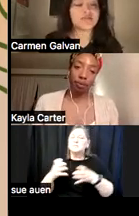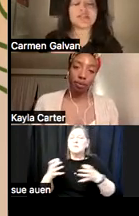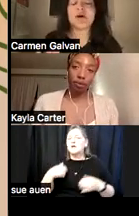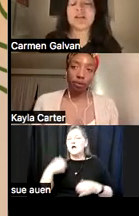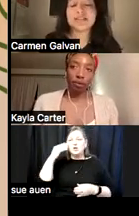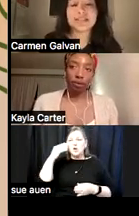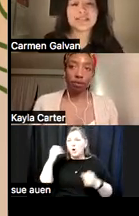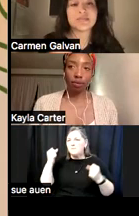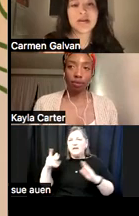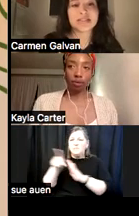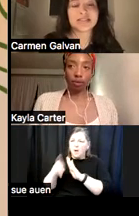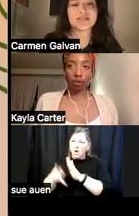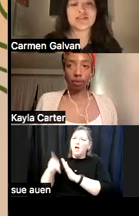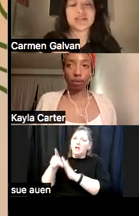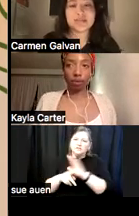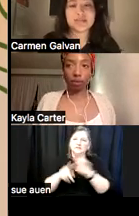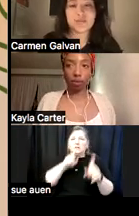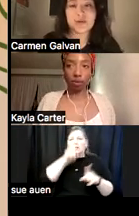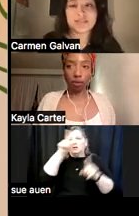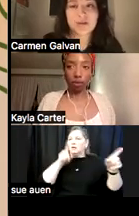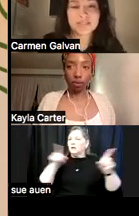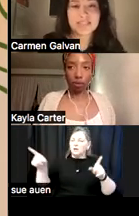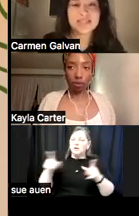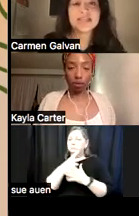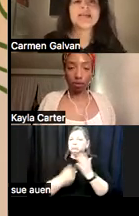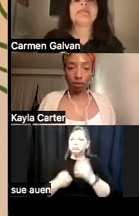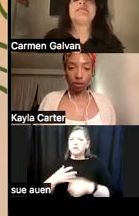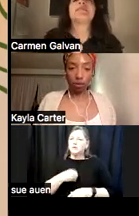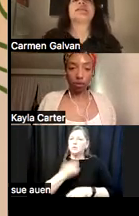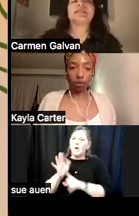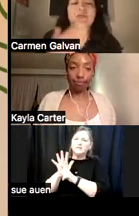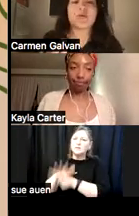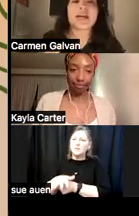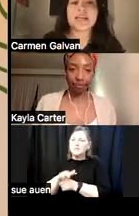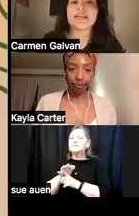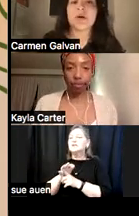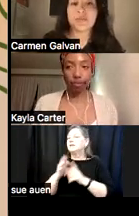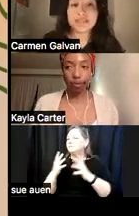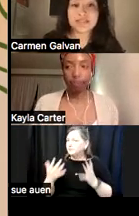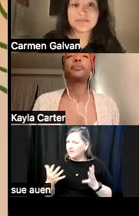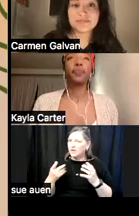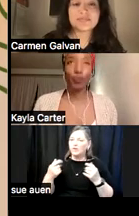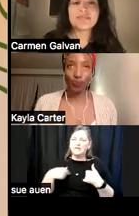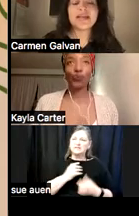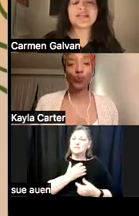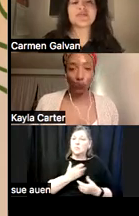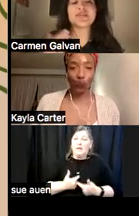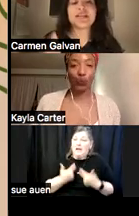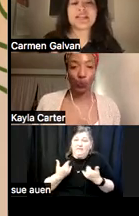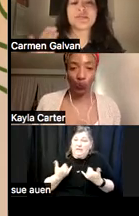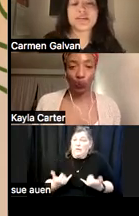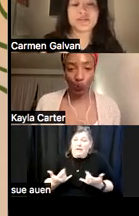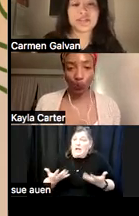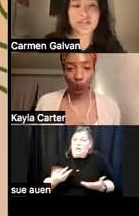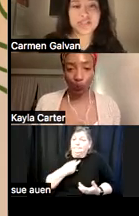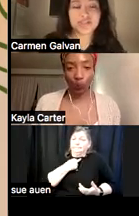a lot of these policies and practices are steeped in white supremacy, this is what we're in at the moment. And so if there's anything